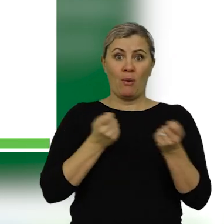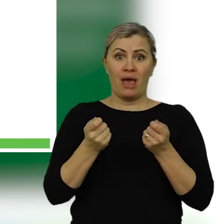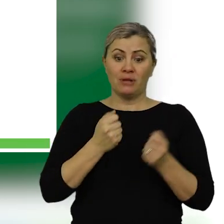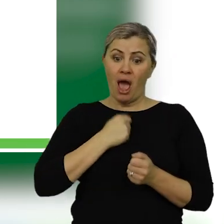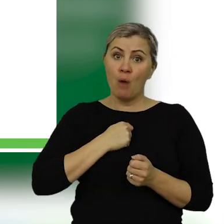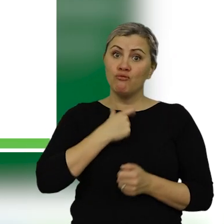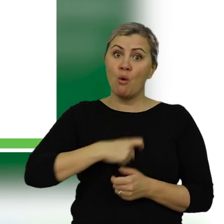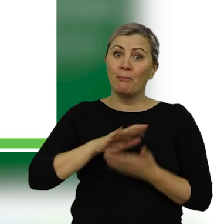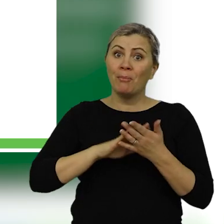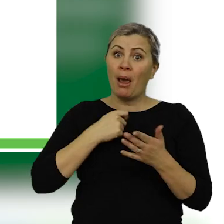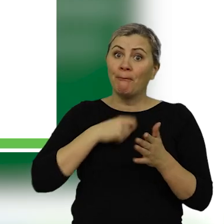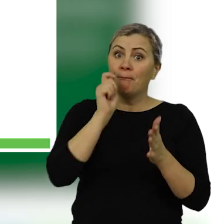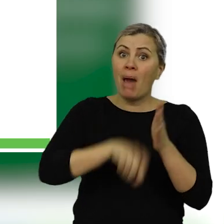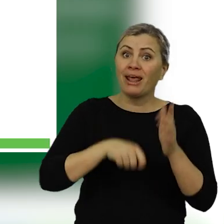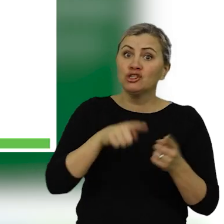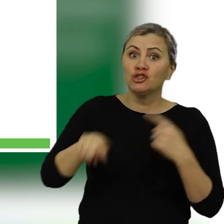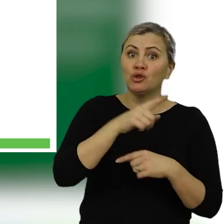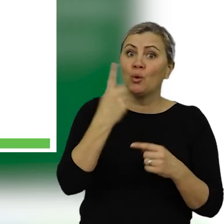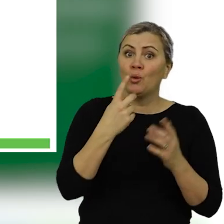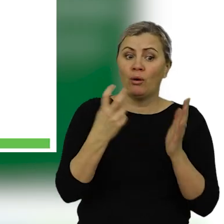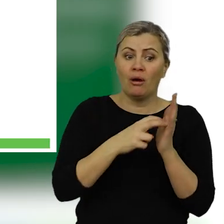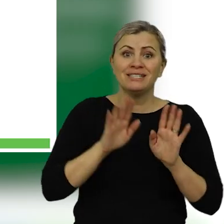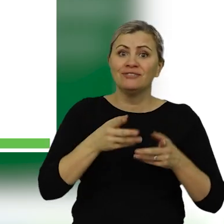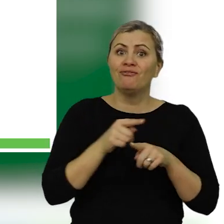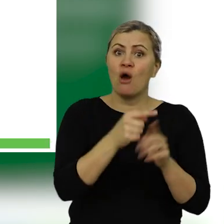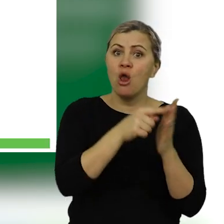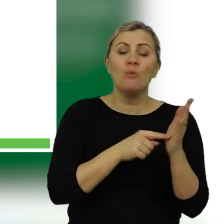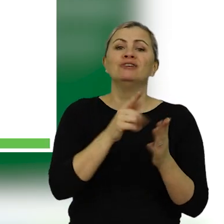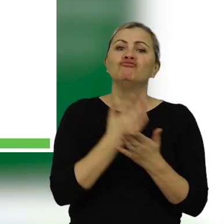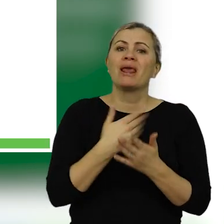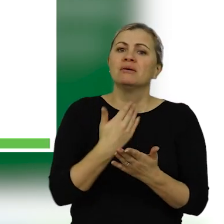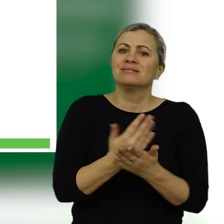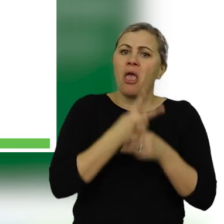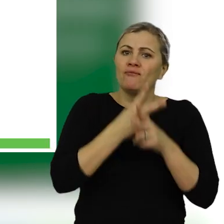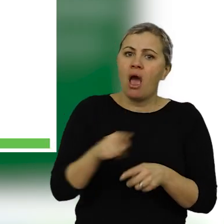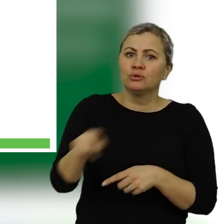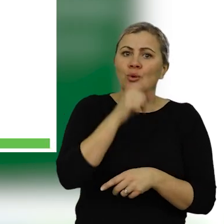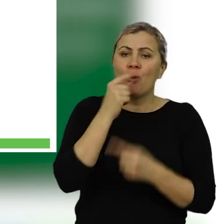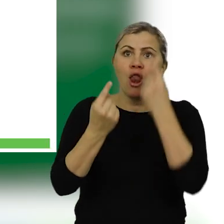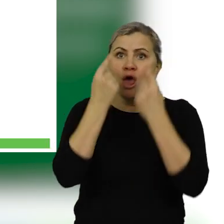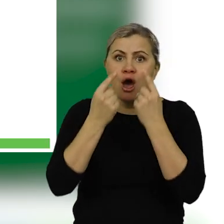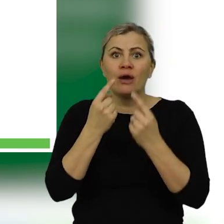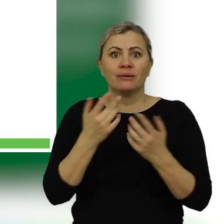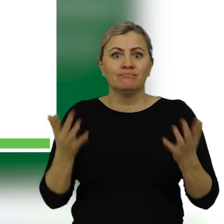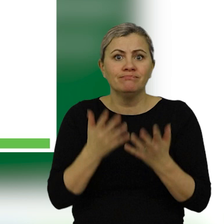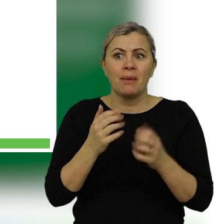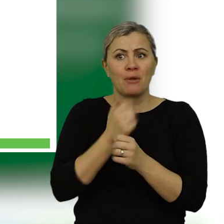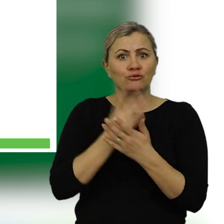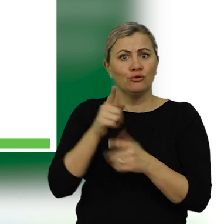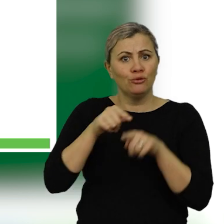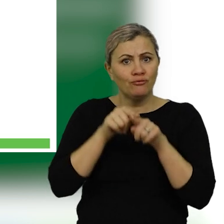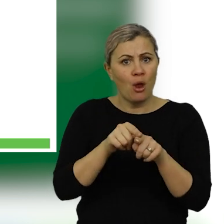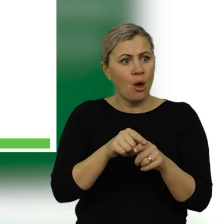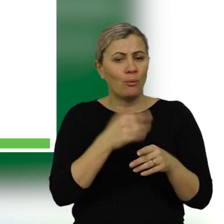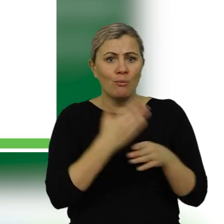role is not to punish our registrants. It's to safeguard learners, young people and the public, and to maintain public trust and confidence